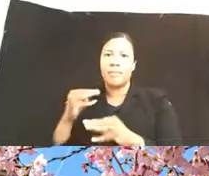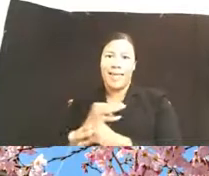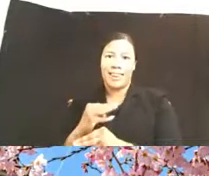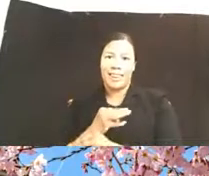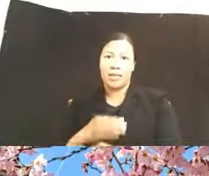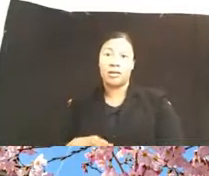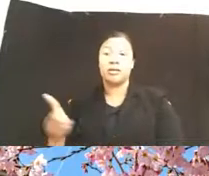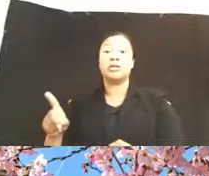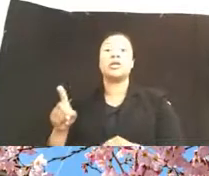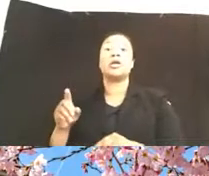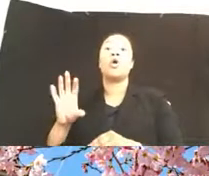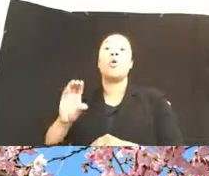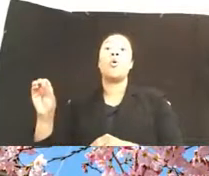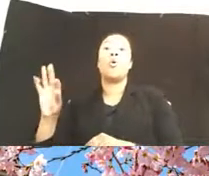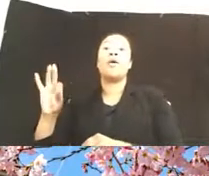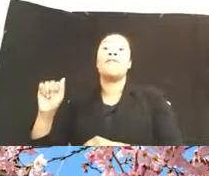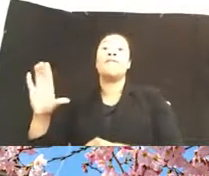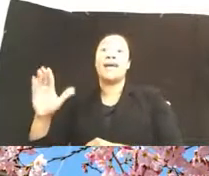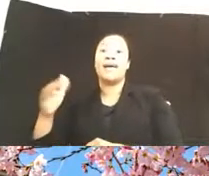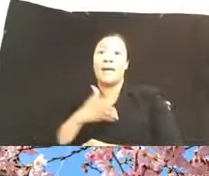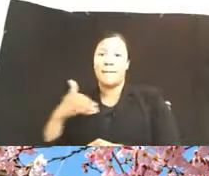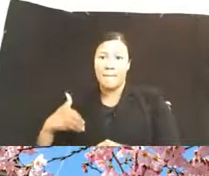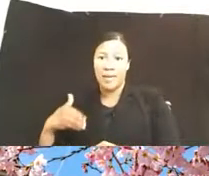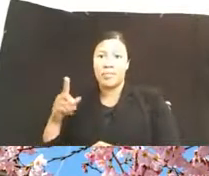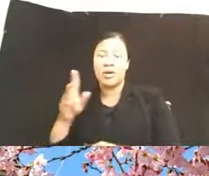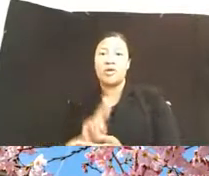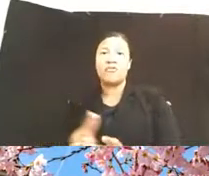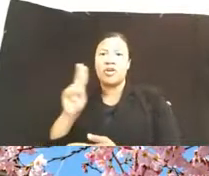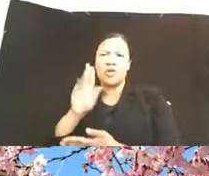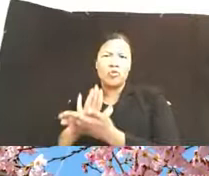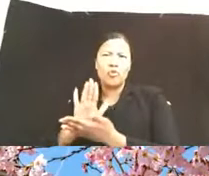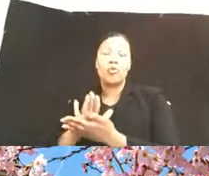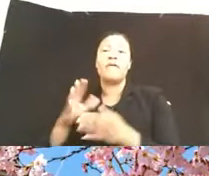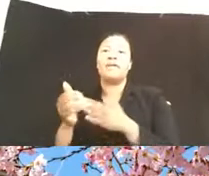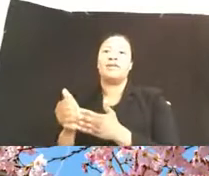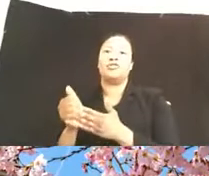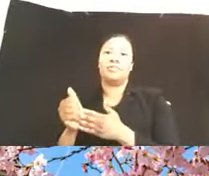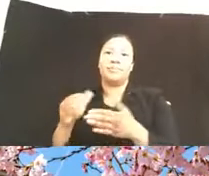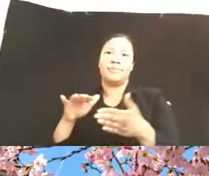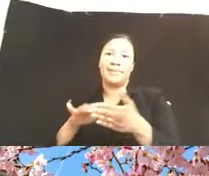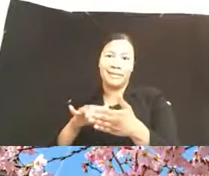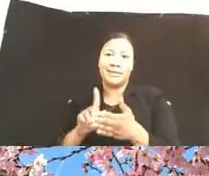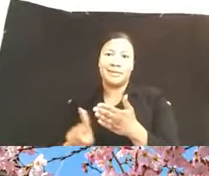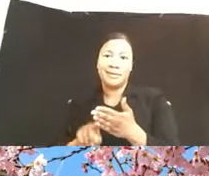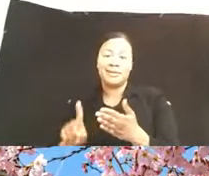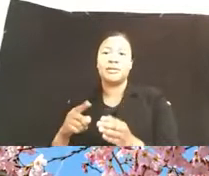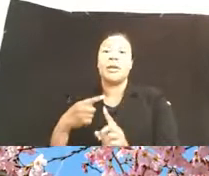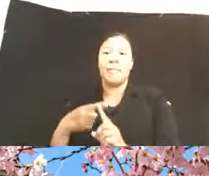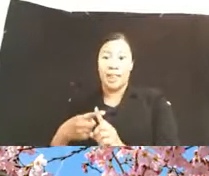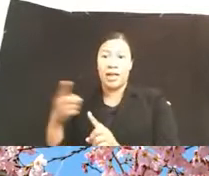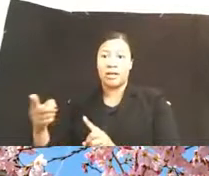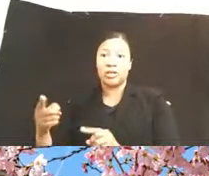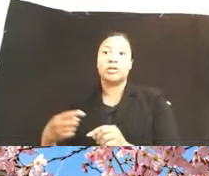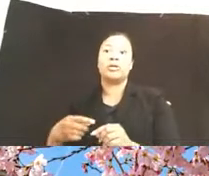member at Fielding Graduate University's School of Leadership Studies, as well as a visiting scholar at Brandeis